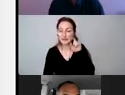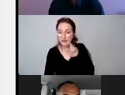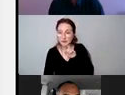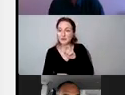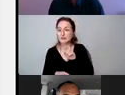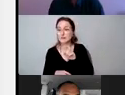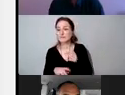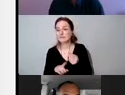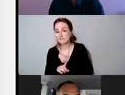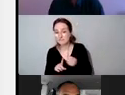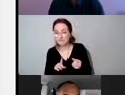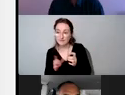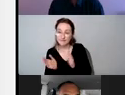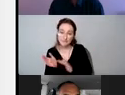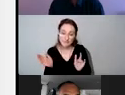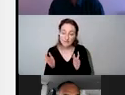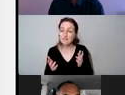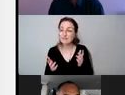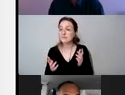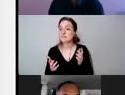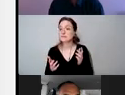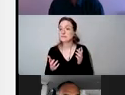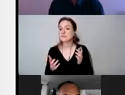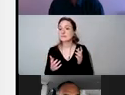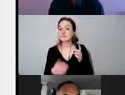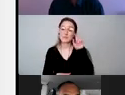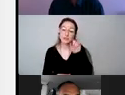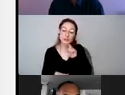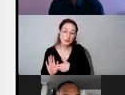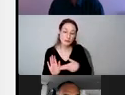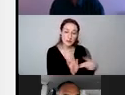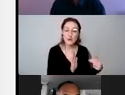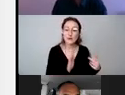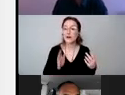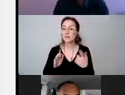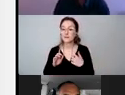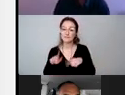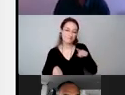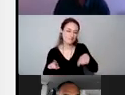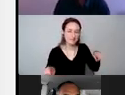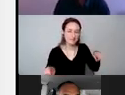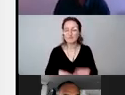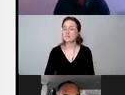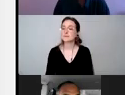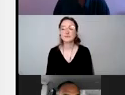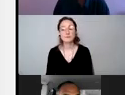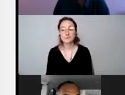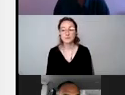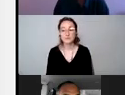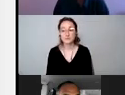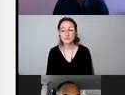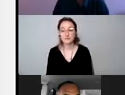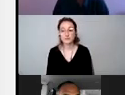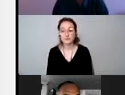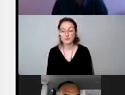domestic violence, gender stereotypes, etc. So, and that